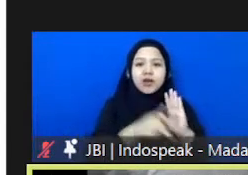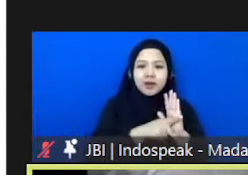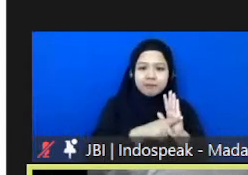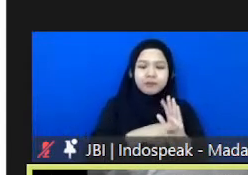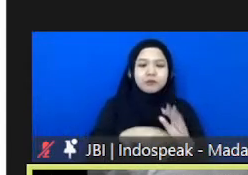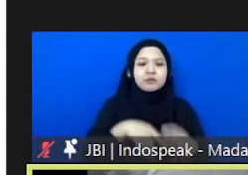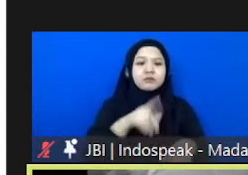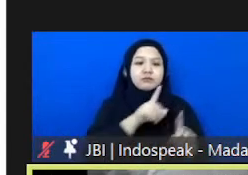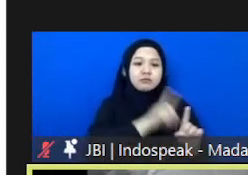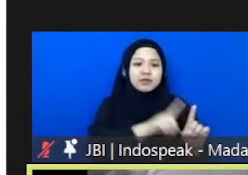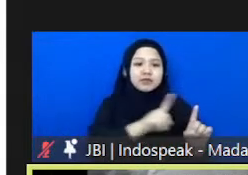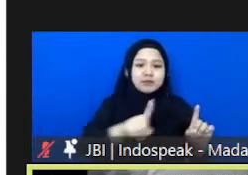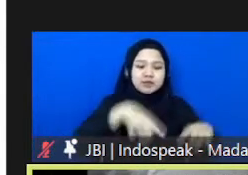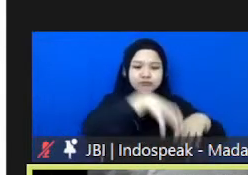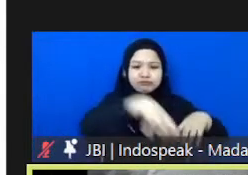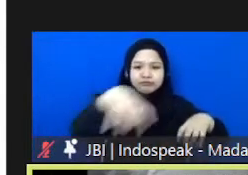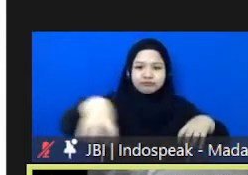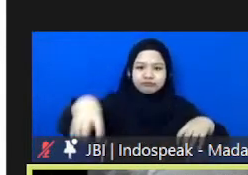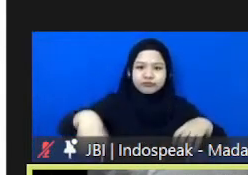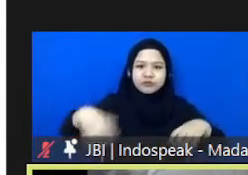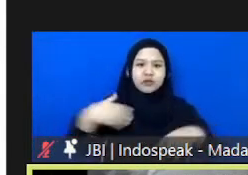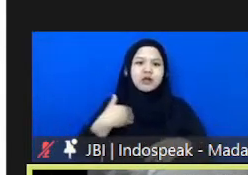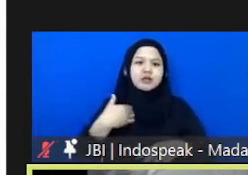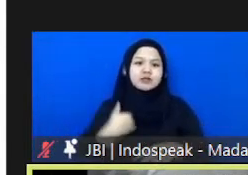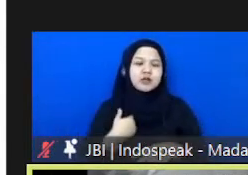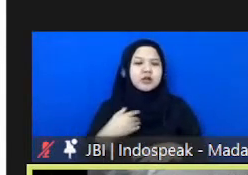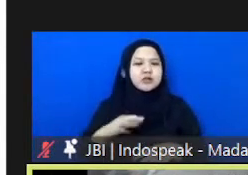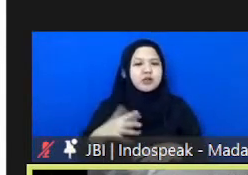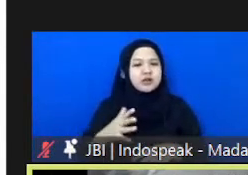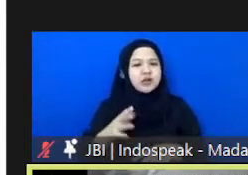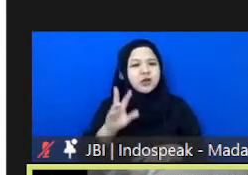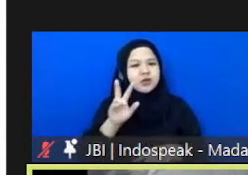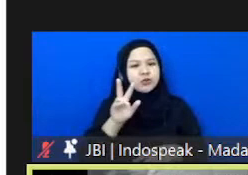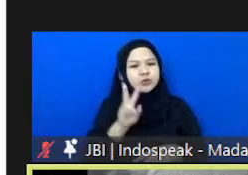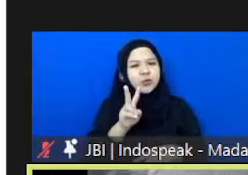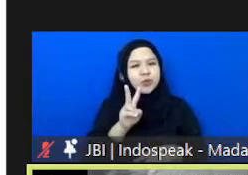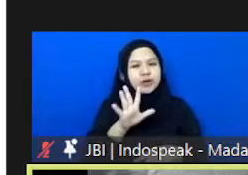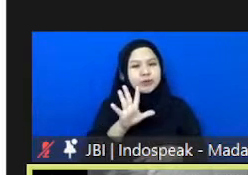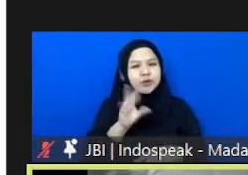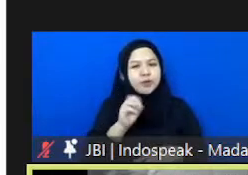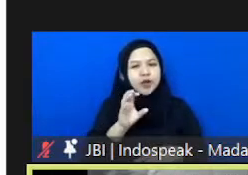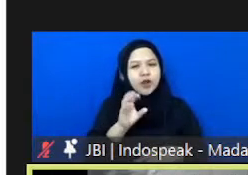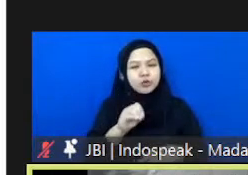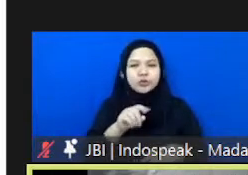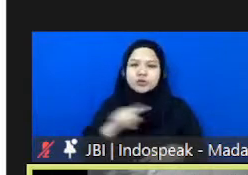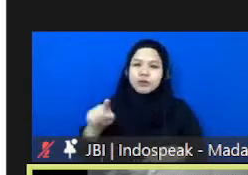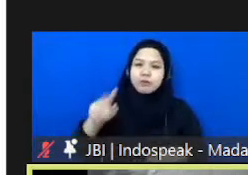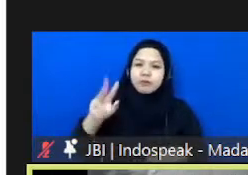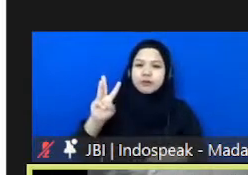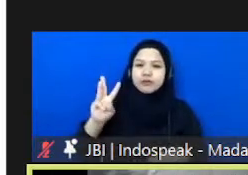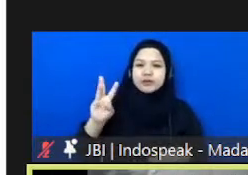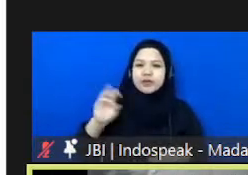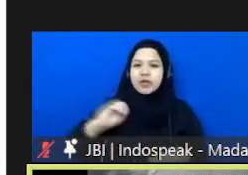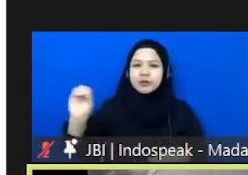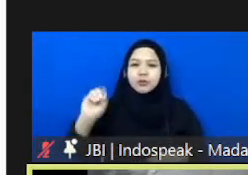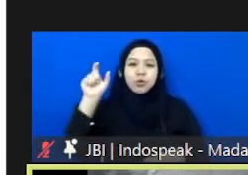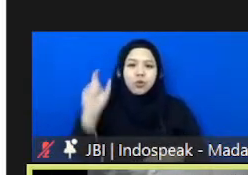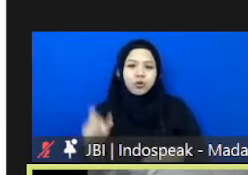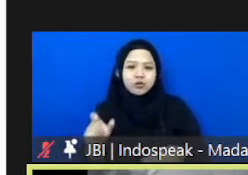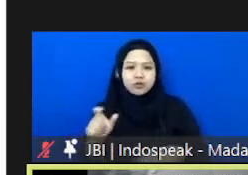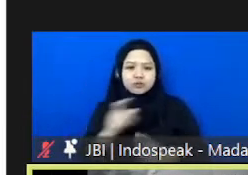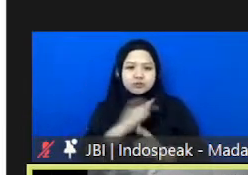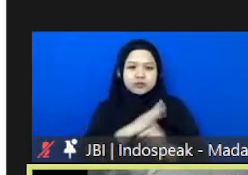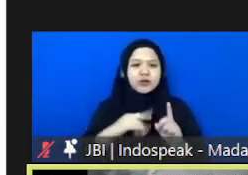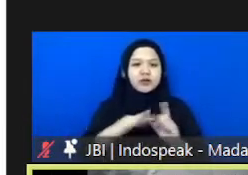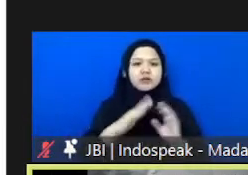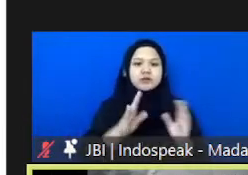has about 2,500 to 3,000 people. And this just shows the graph that even